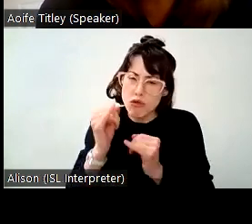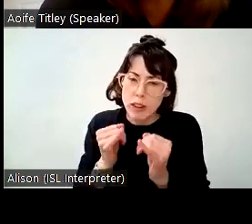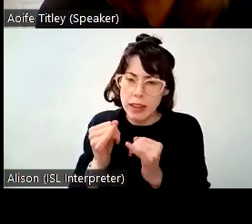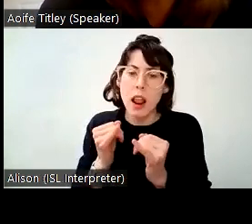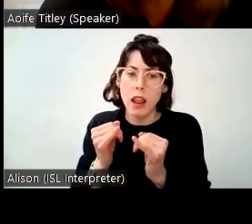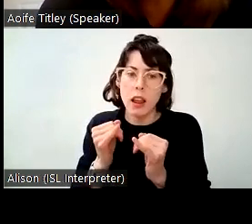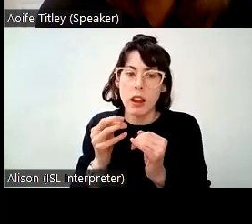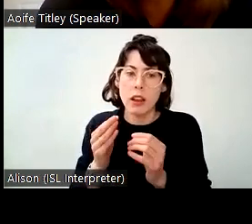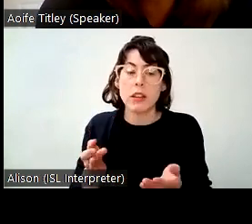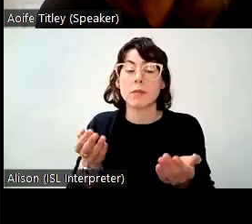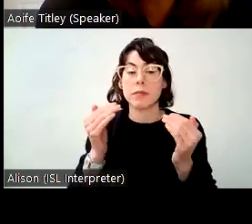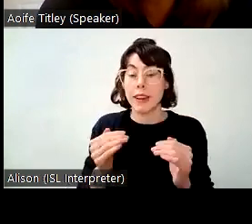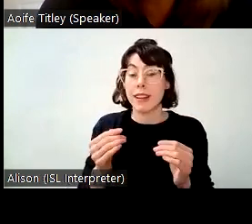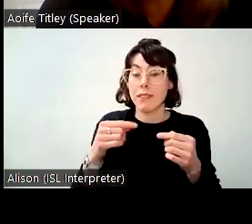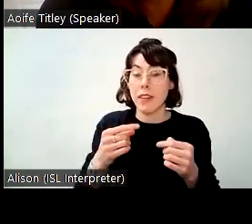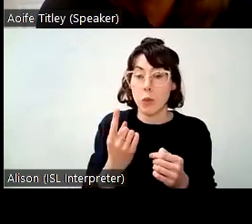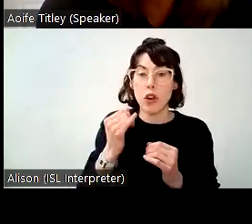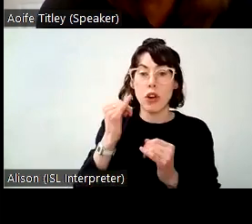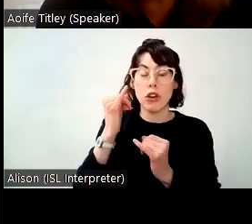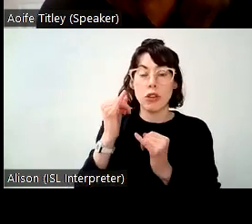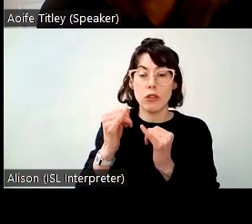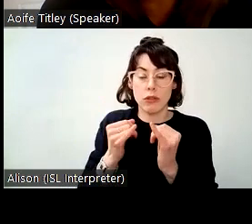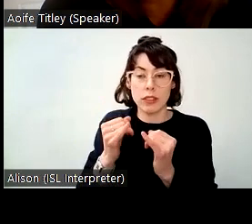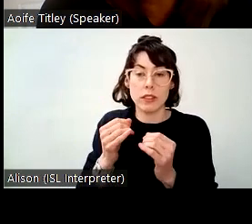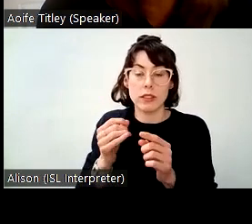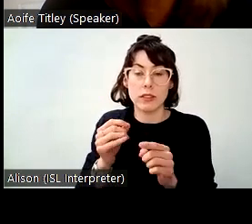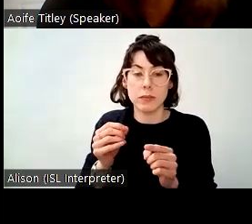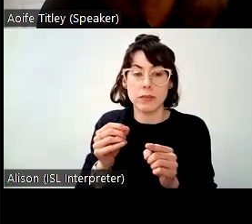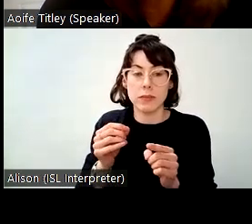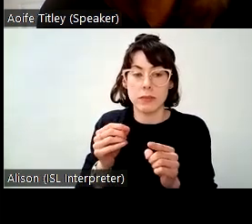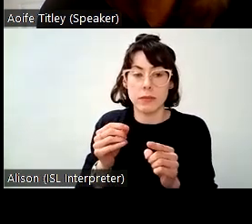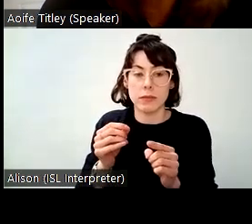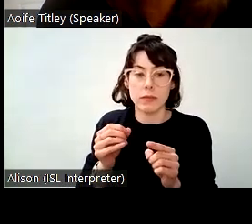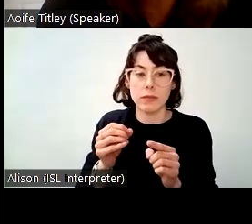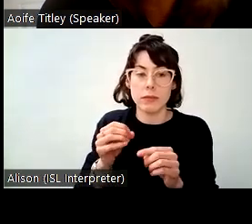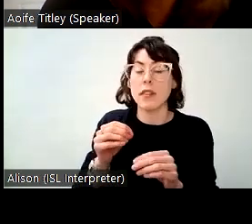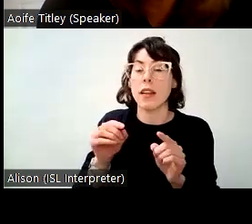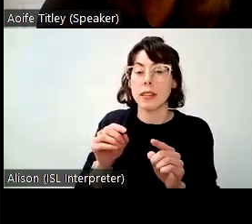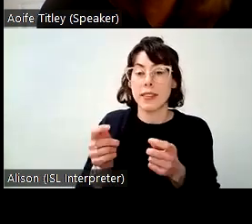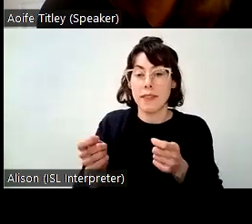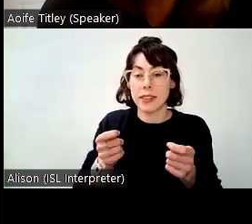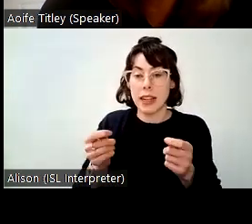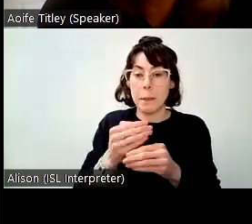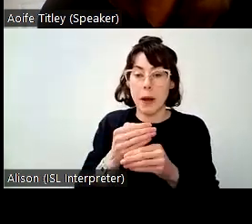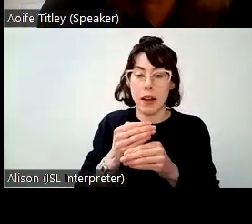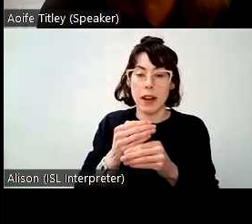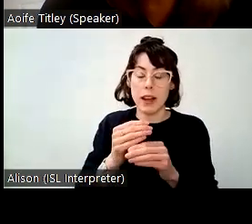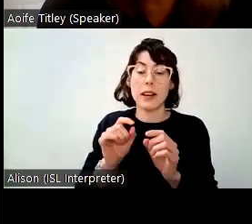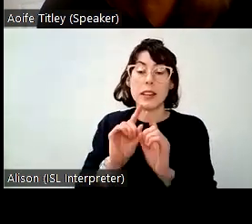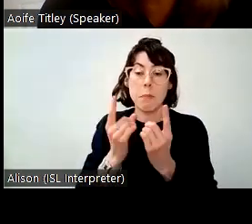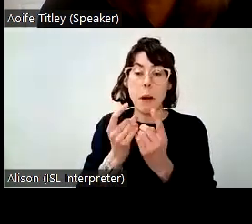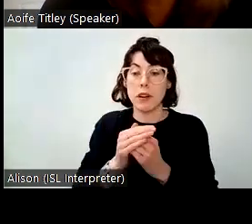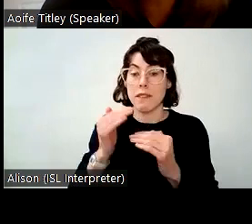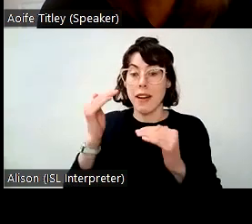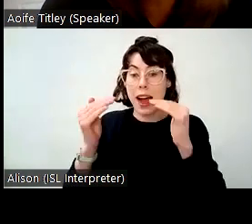Critical Reflections on Global Citizenship Education Practice, and that's facilitated by the Department of Adult and Community Education in Maynooth. And